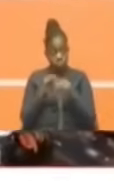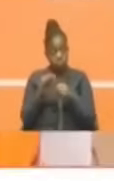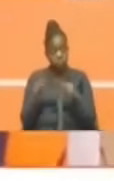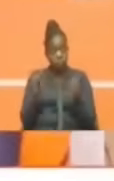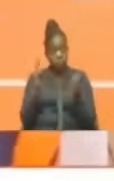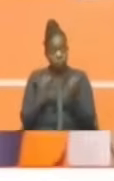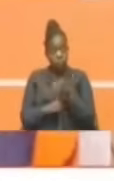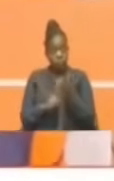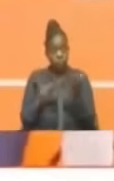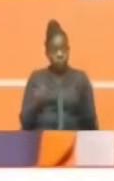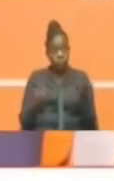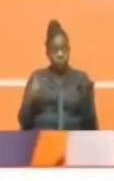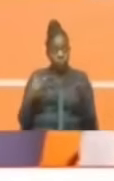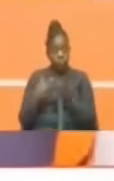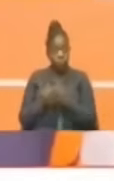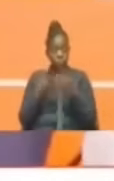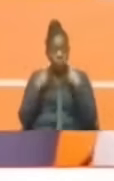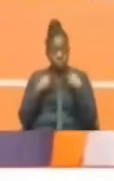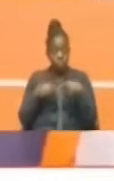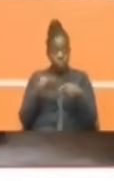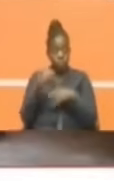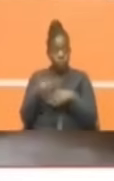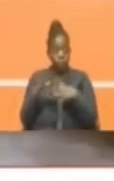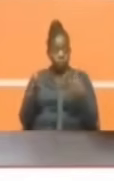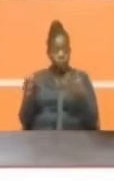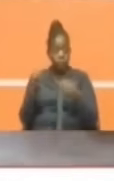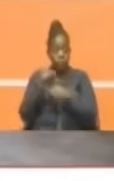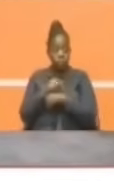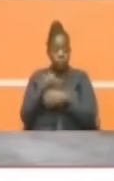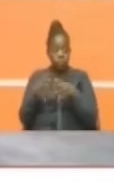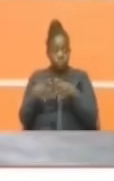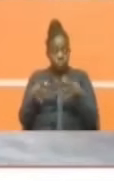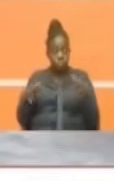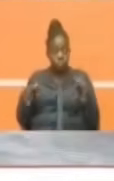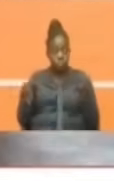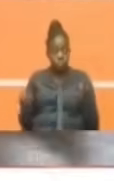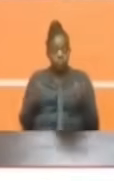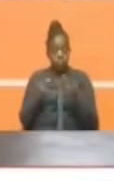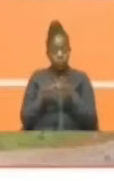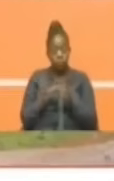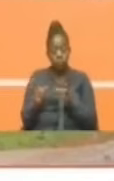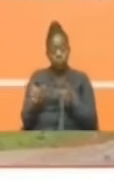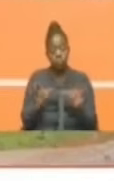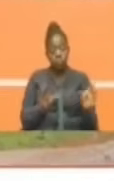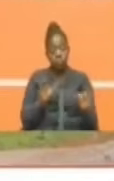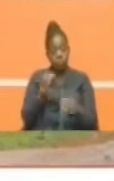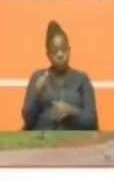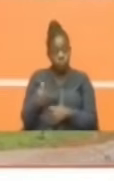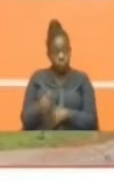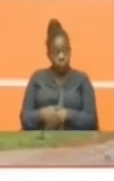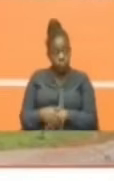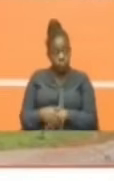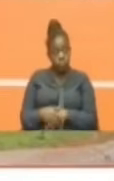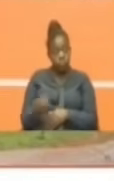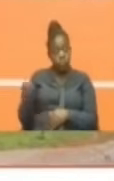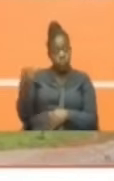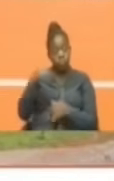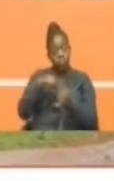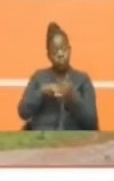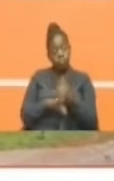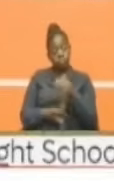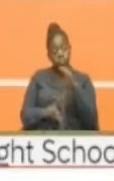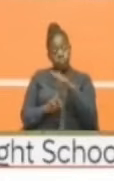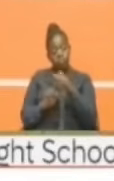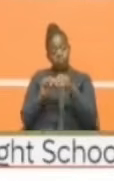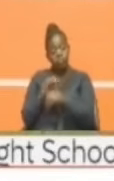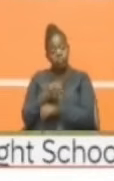okuva byatandika okulangana fomule amasomero ga bugaziwa nga batandika n'amatabi amalala Light Secondary and Vocational School